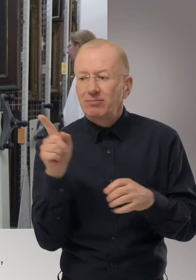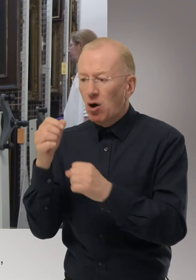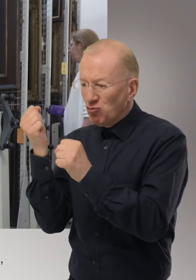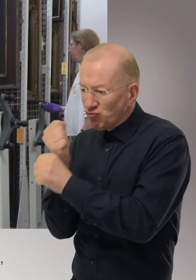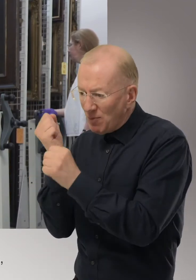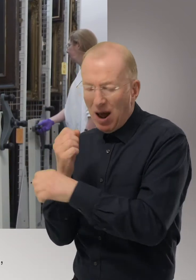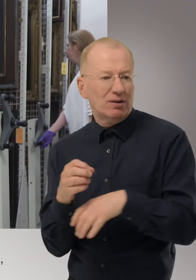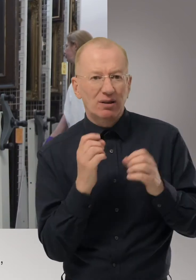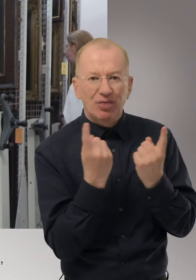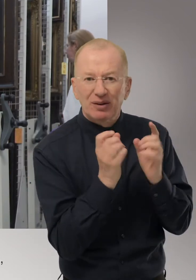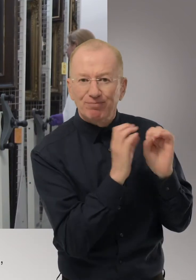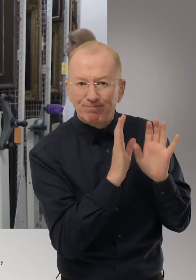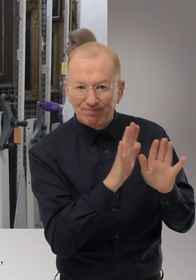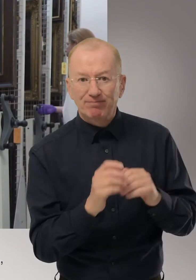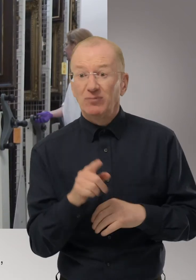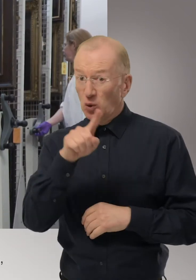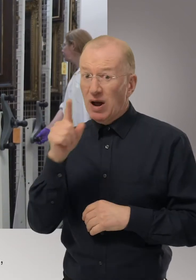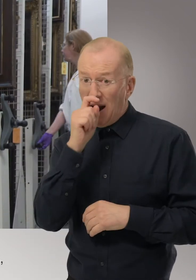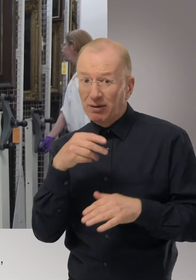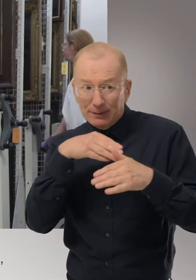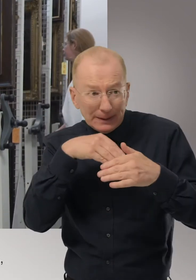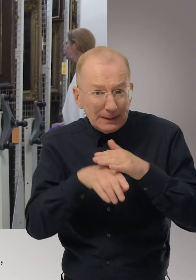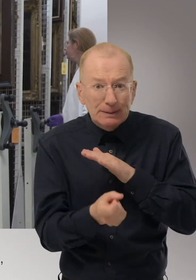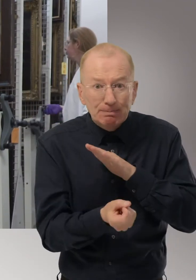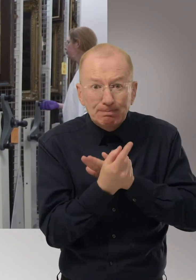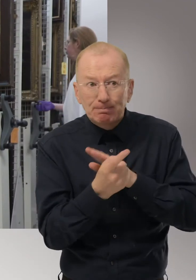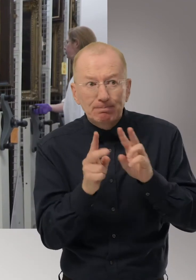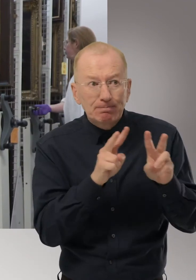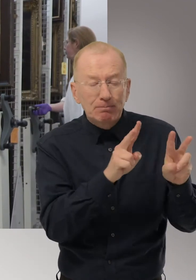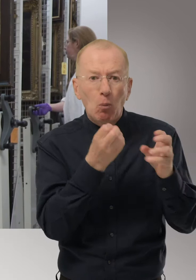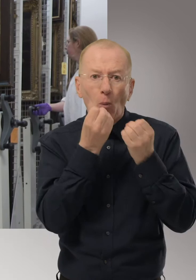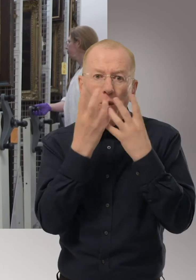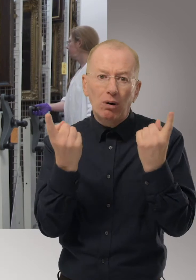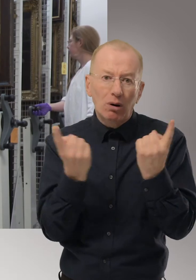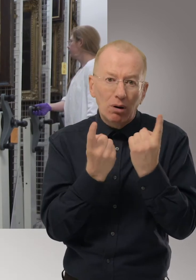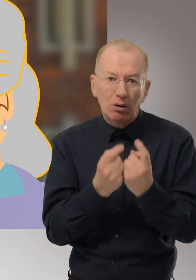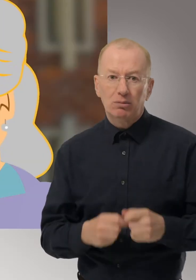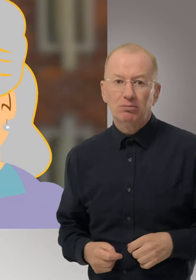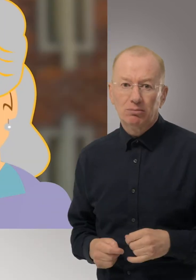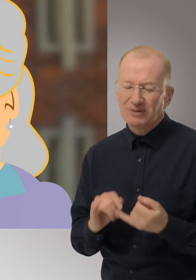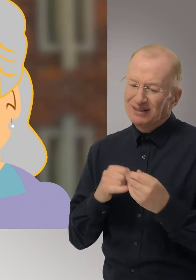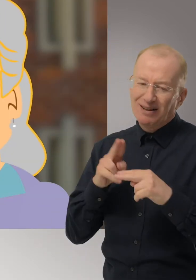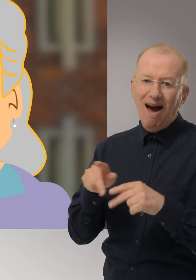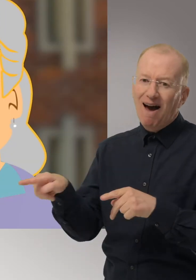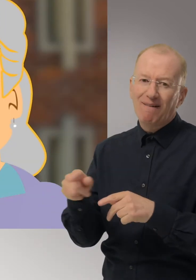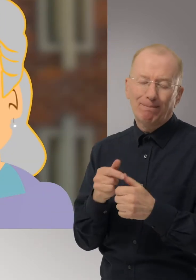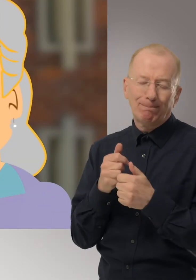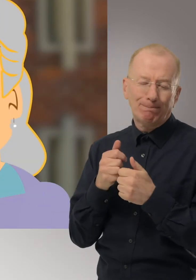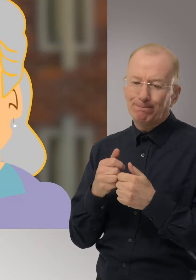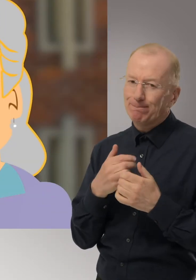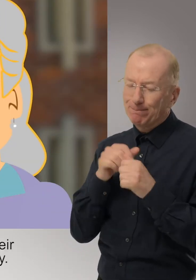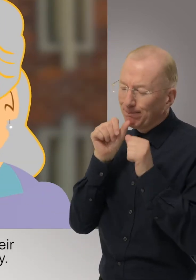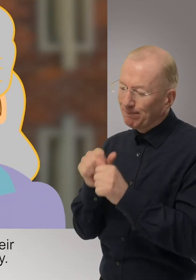ever get the chance, do look inside the museum stores. They're full of wonderful things. I think the museum